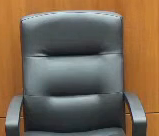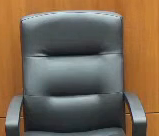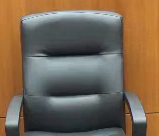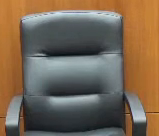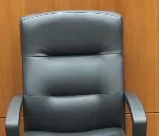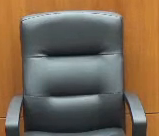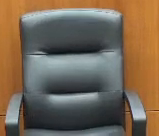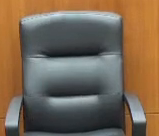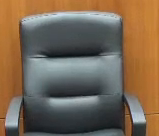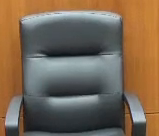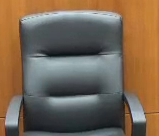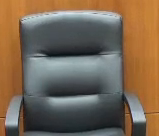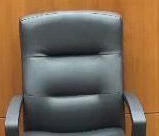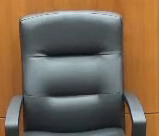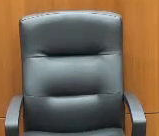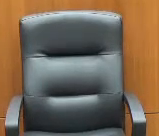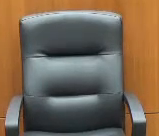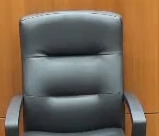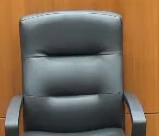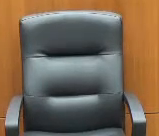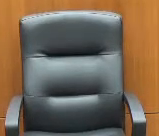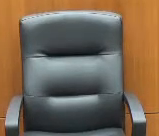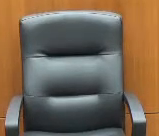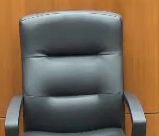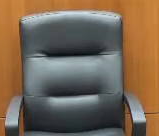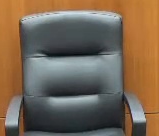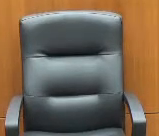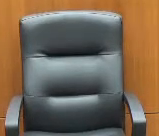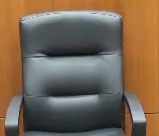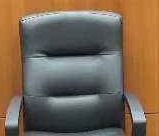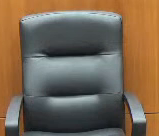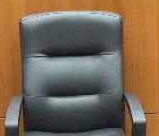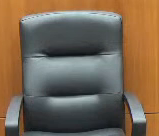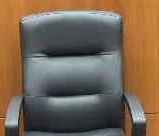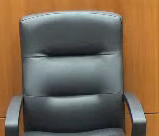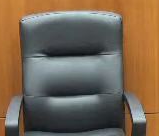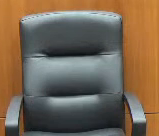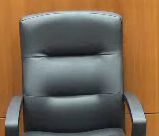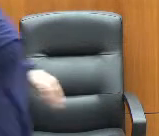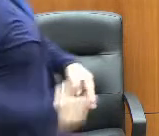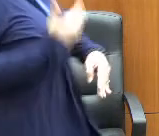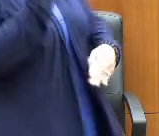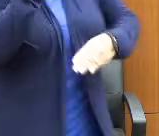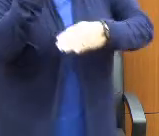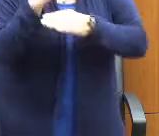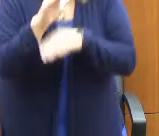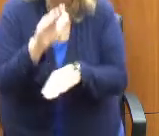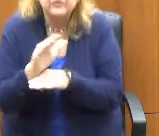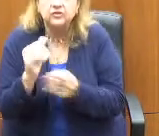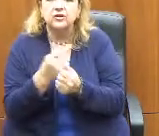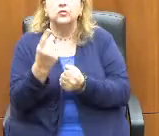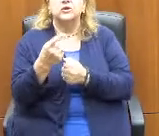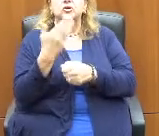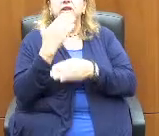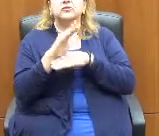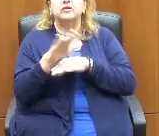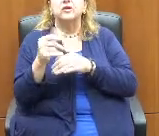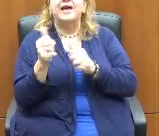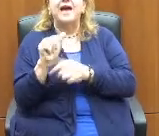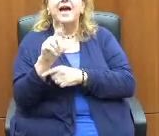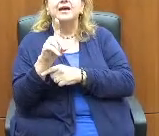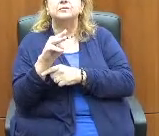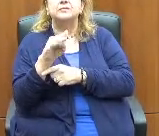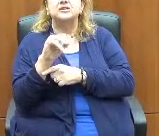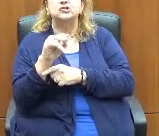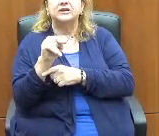Good afternoon, everyone. We will begin. The Administration and Finance Committee meeting will be called to